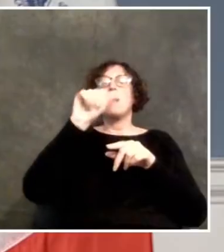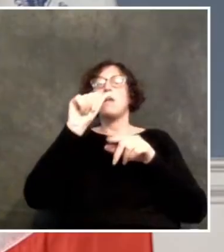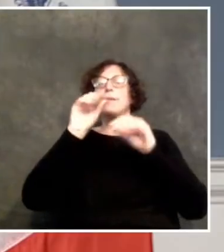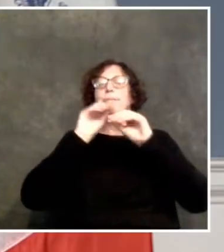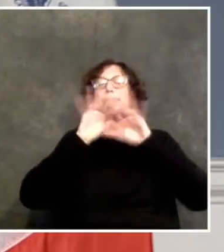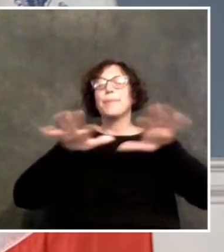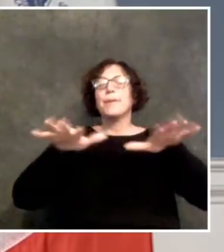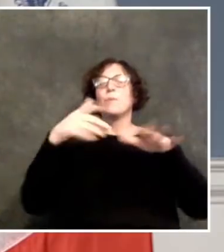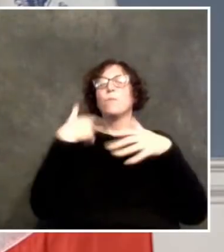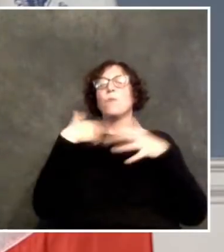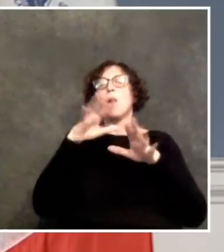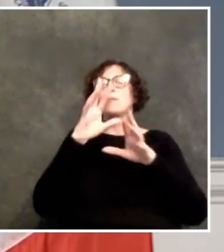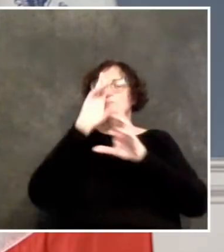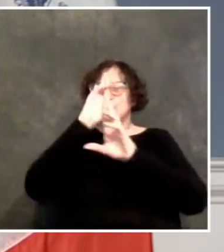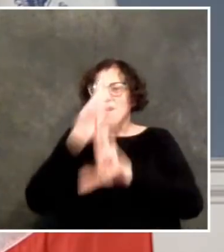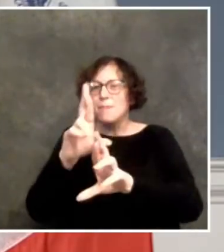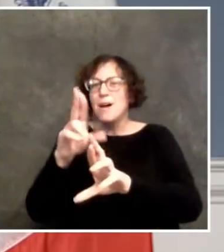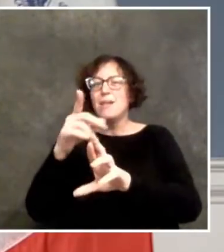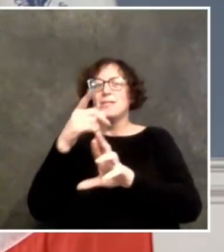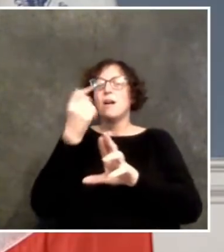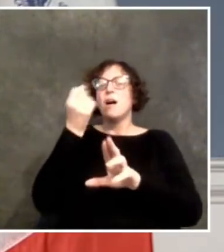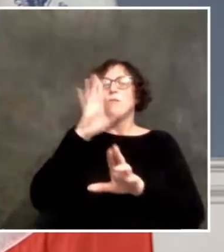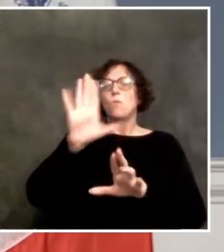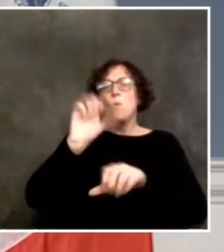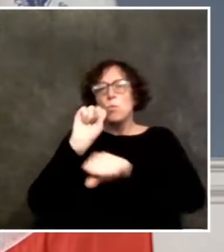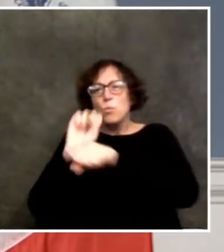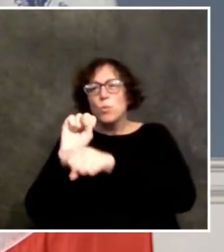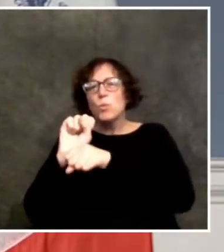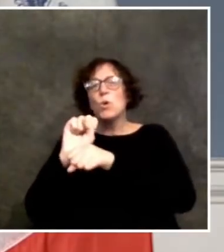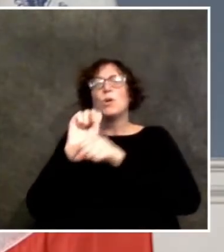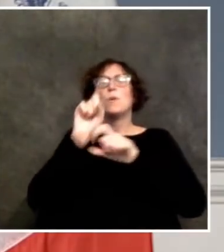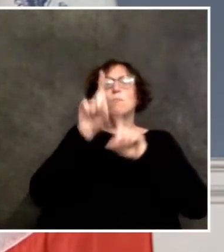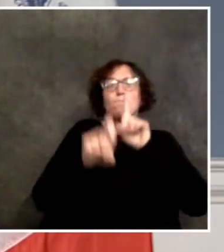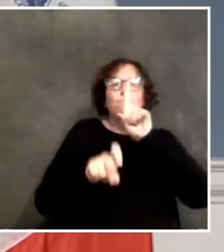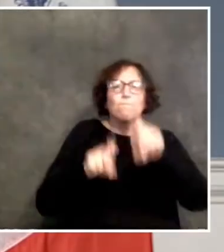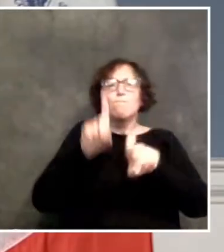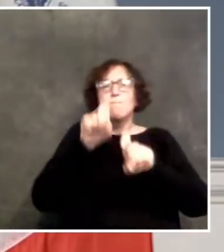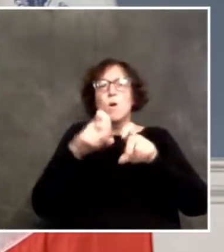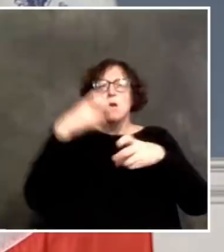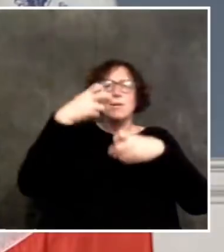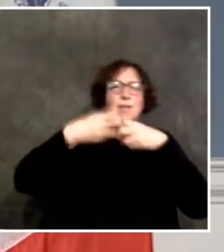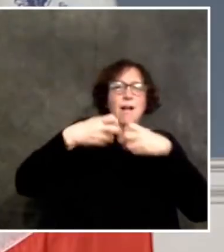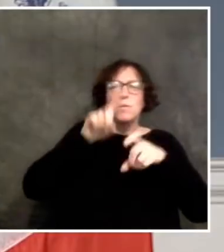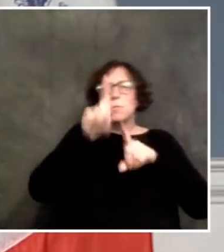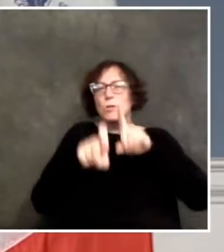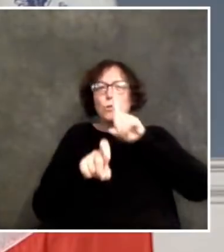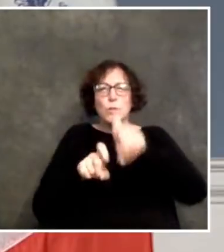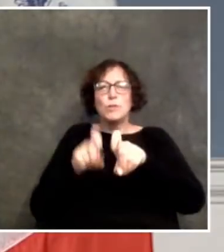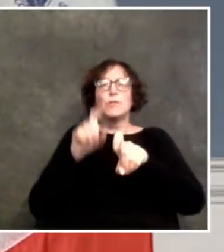But I also think what I'm seeing is everyday New Yorkers are making extraordinary adjustments.